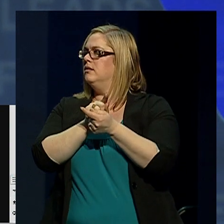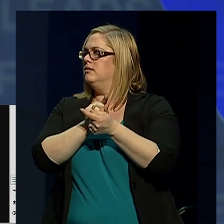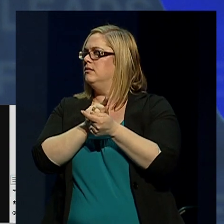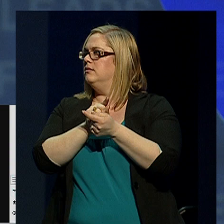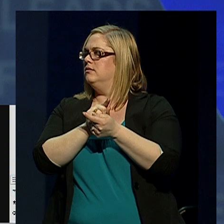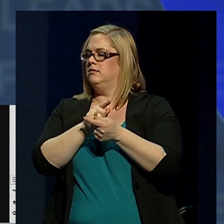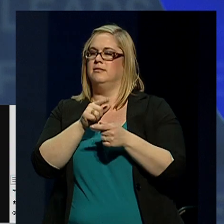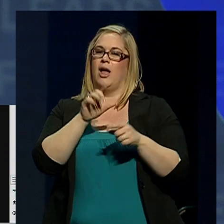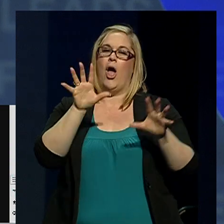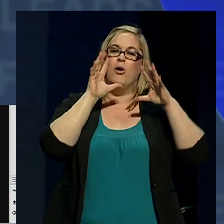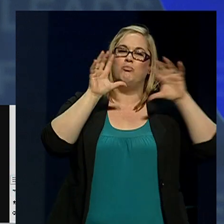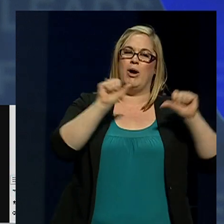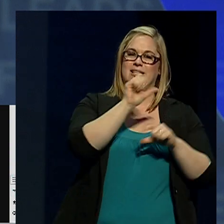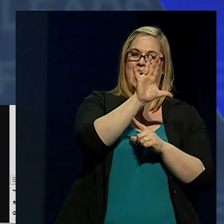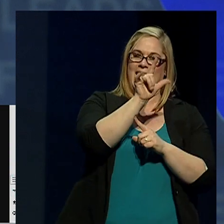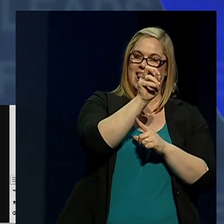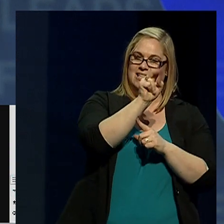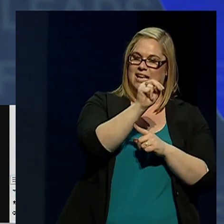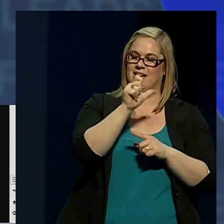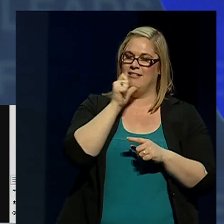President Clinton.